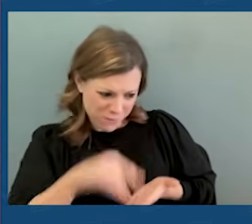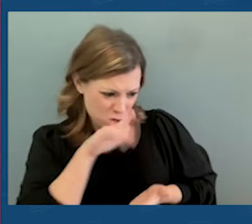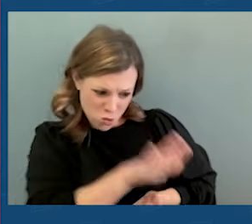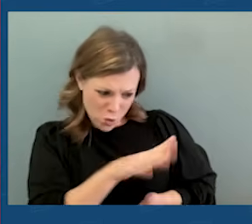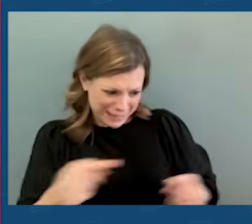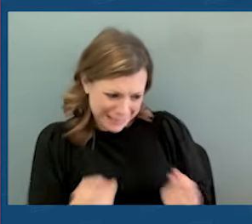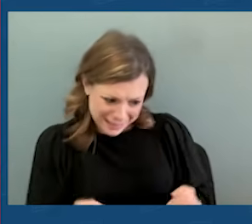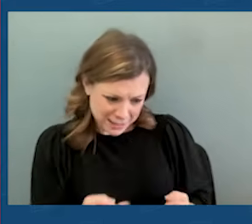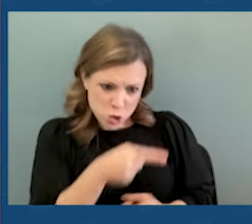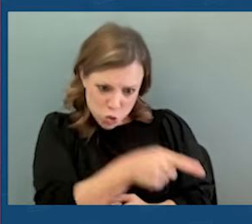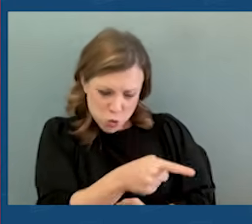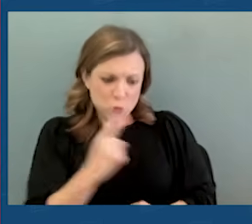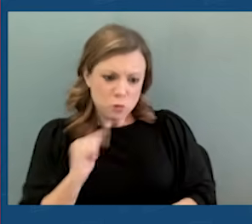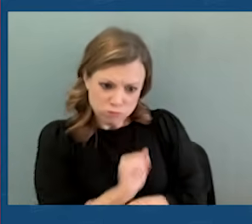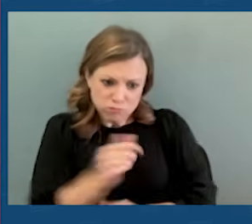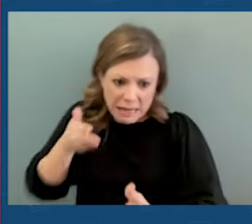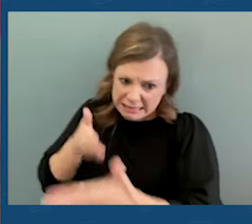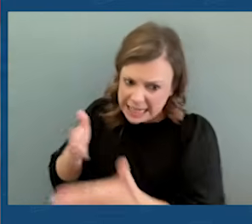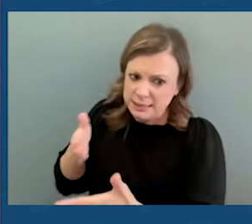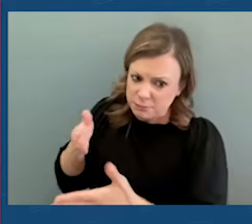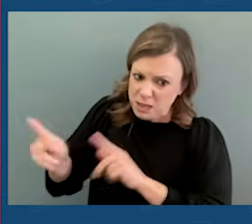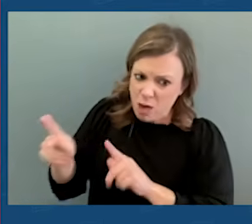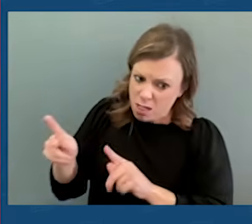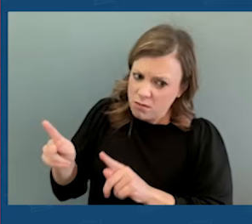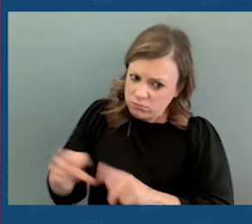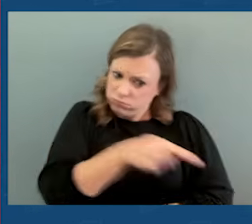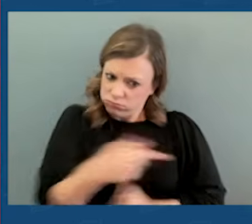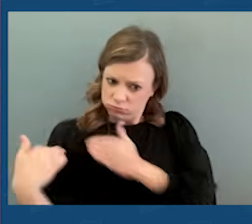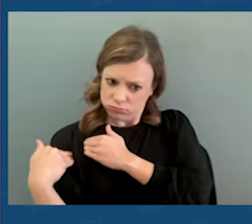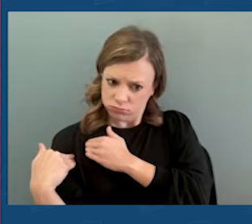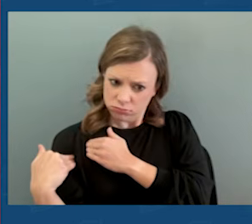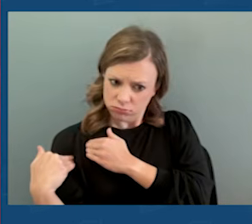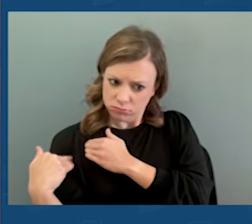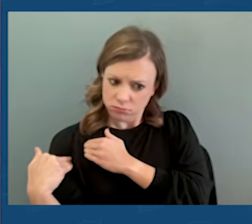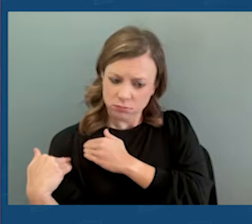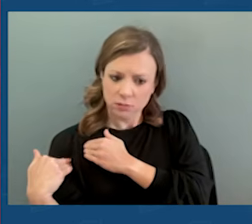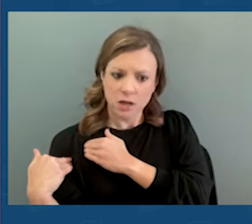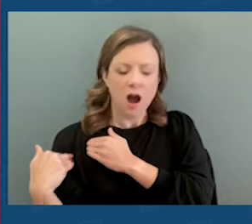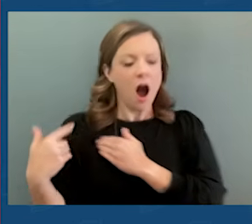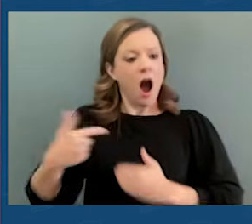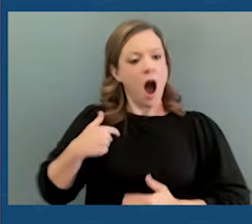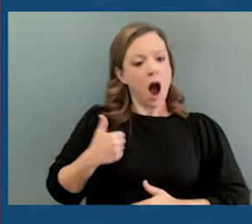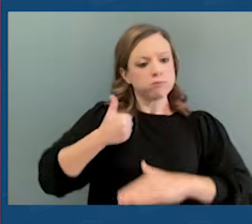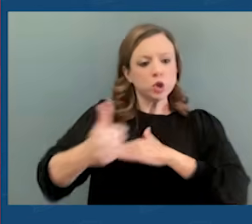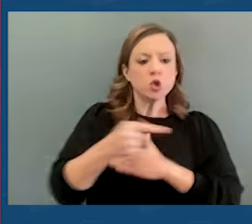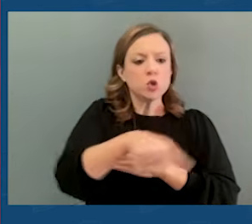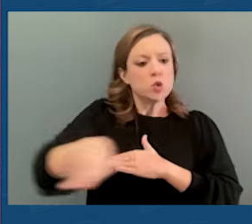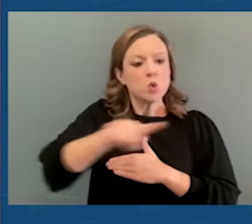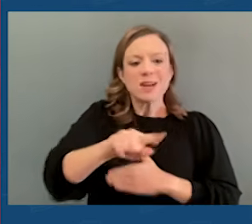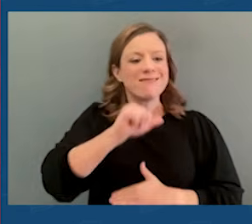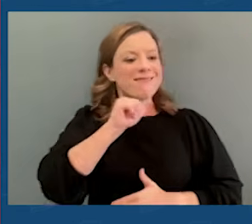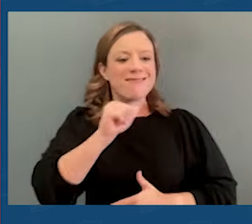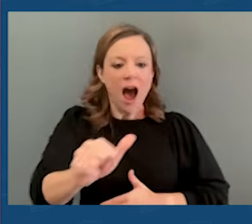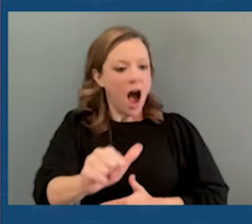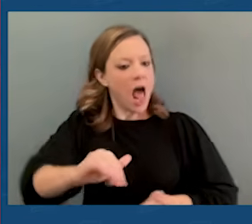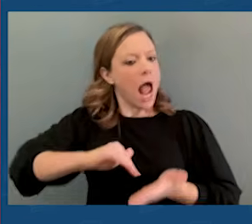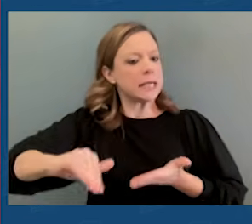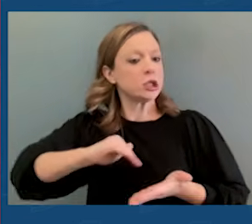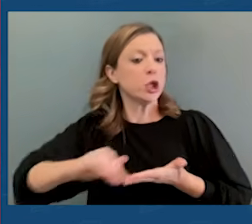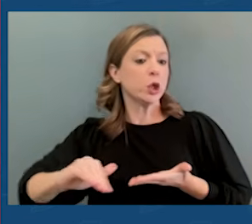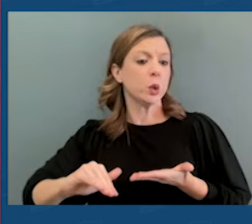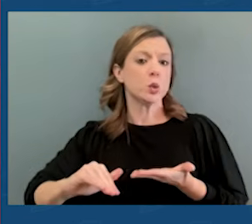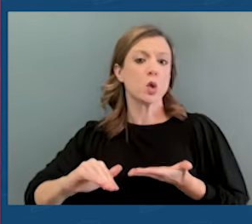Today, I challenge all New Yorkers to be the patriots and rebuke and not excuse our role